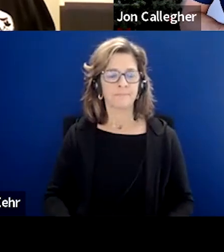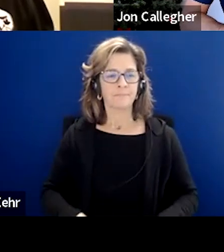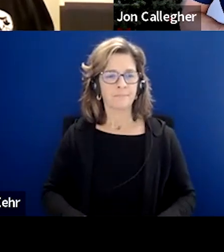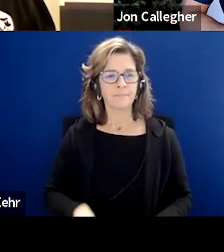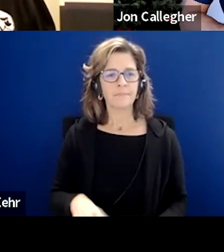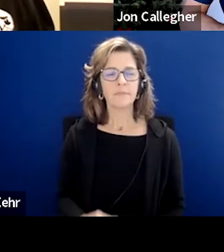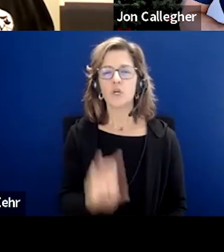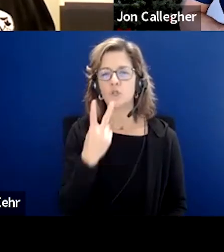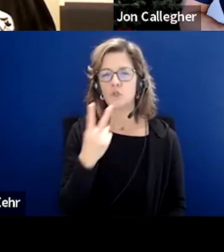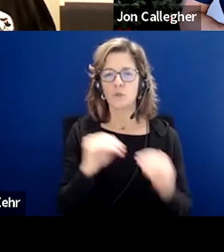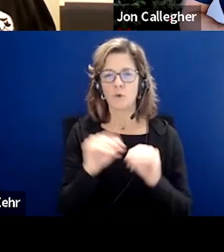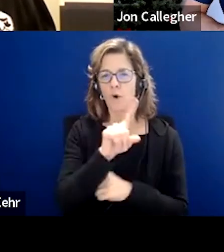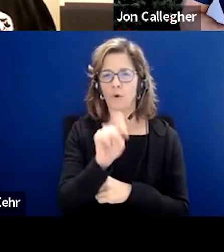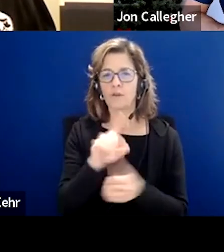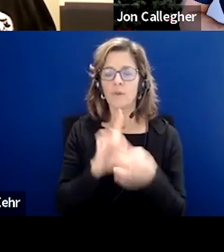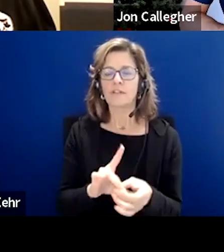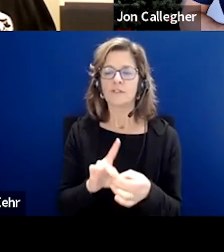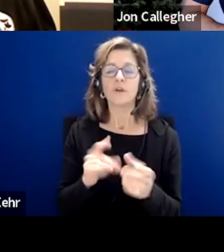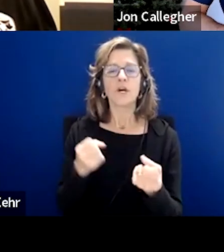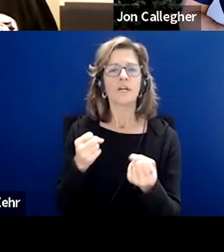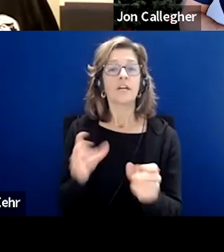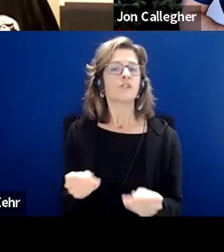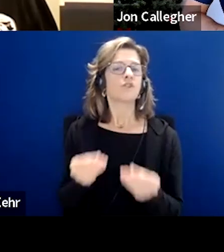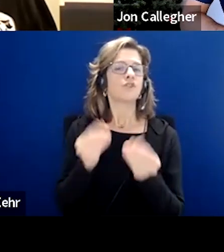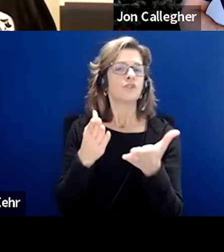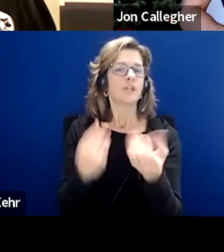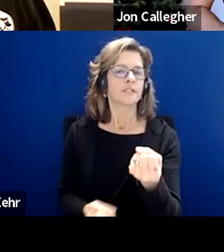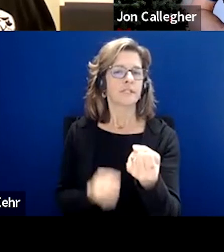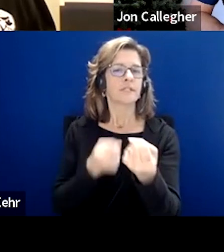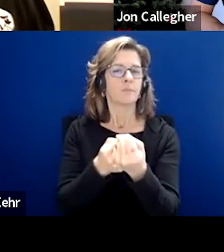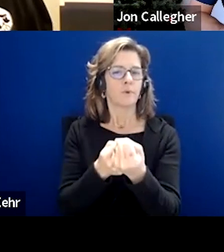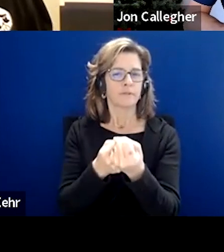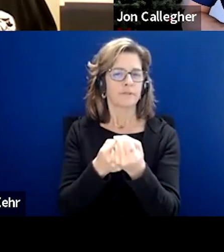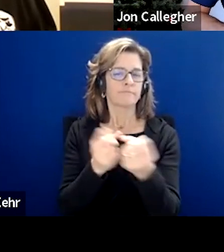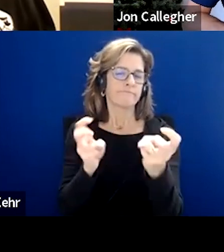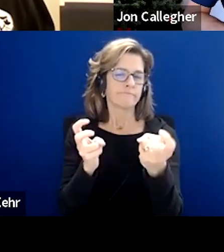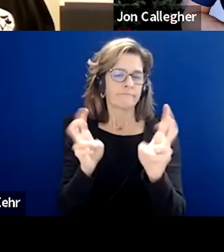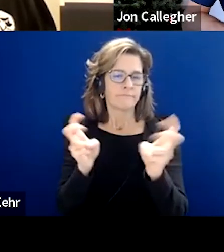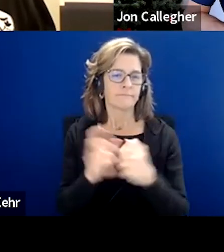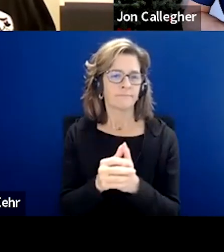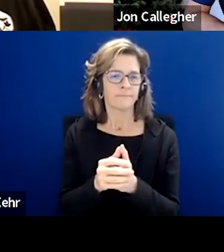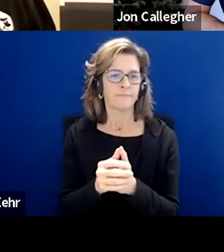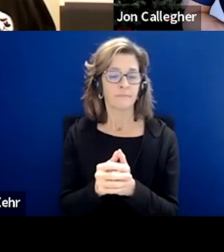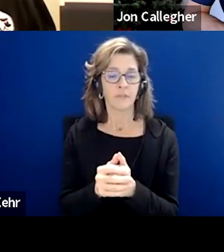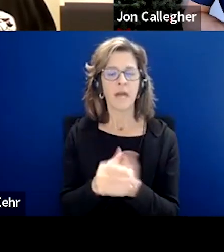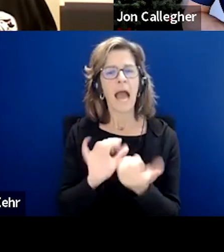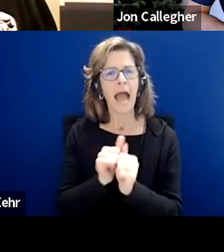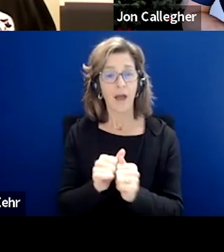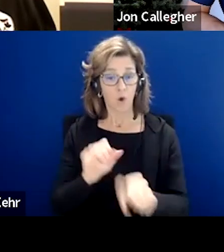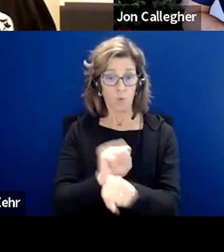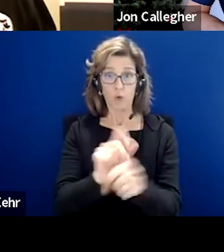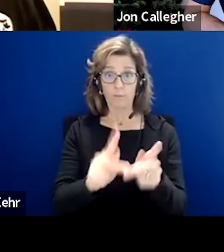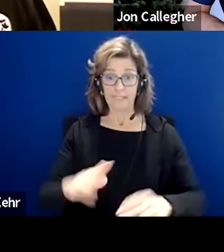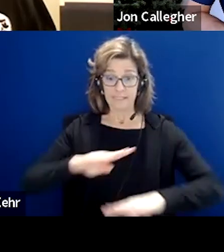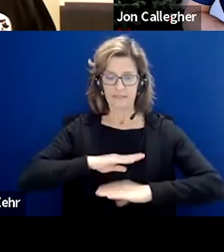to suggested supports. What can we do to improve workplace satisfaction among workers with disabilities?